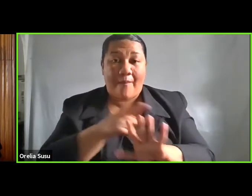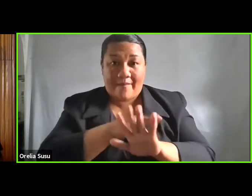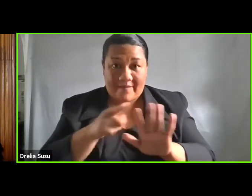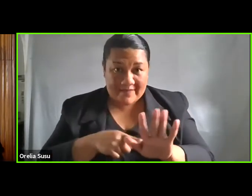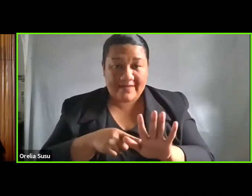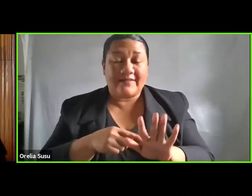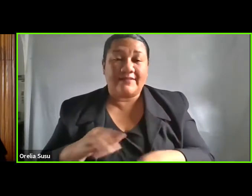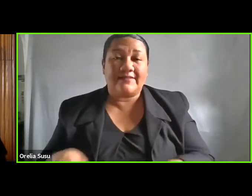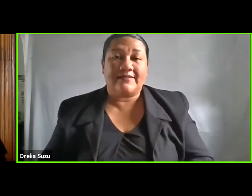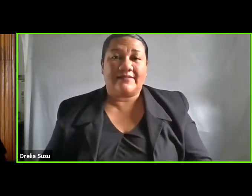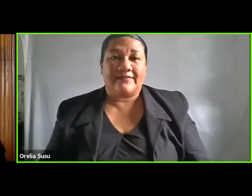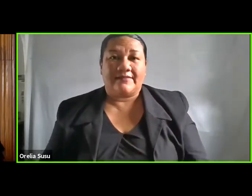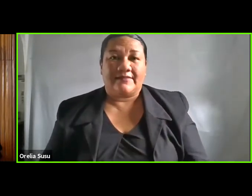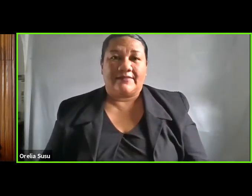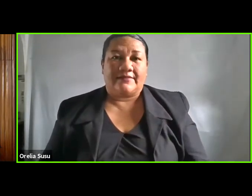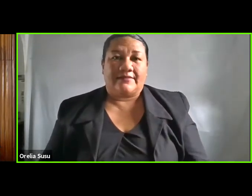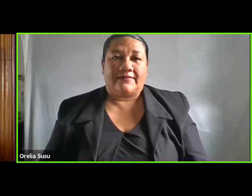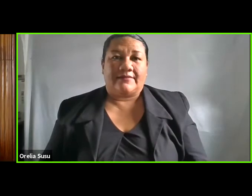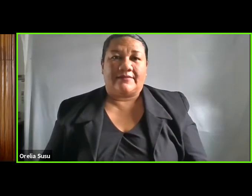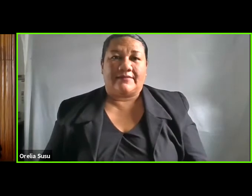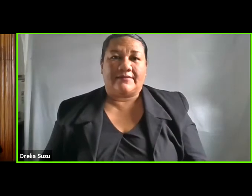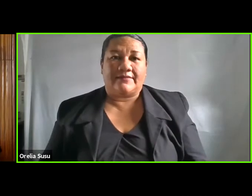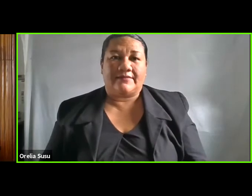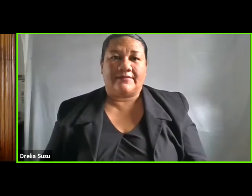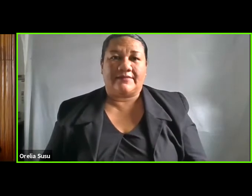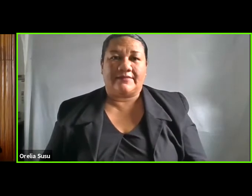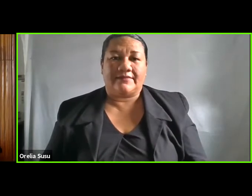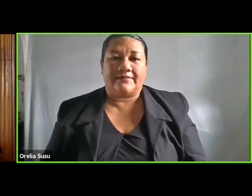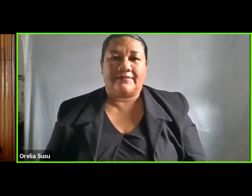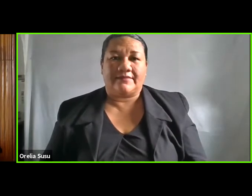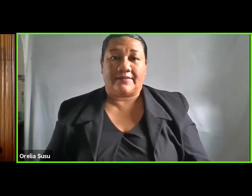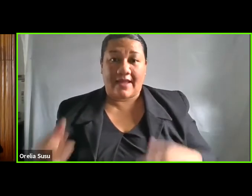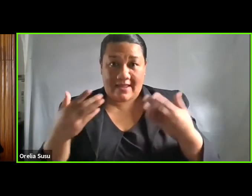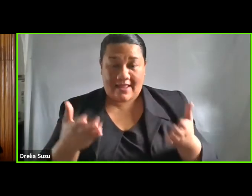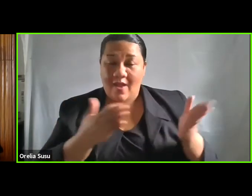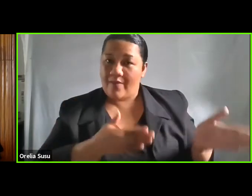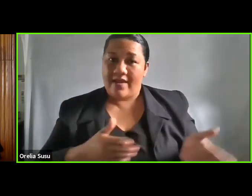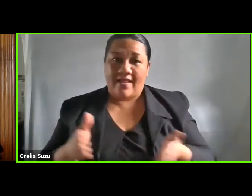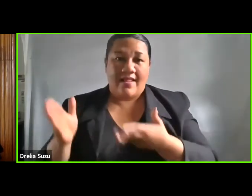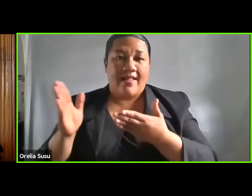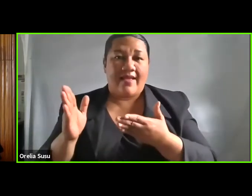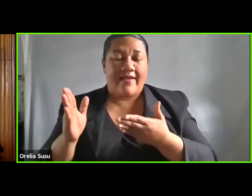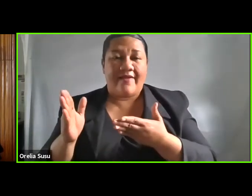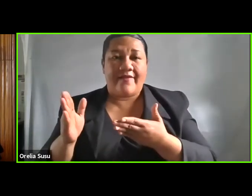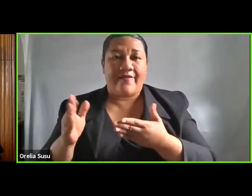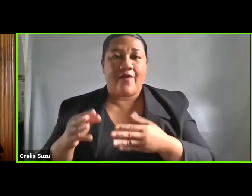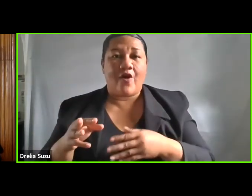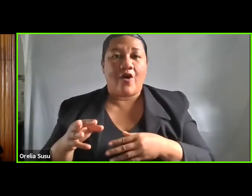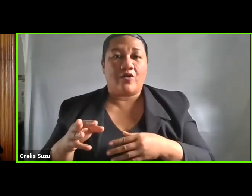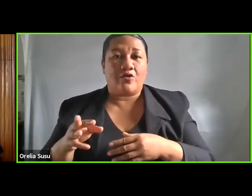So please, I will, without further ado, I will now give the space, the platform, the floor to the panelists.